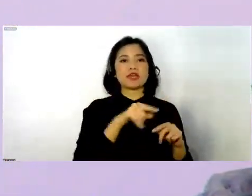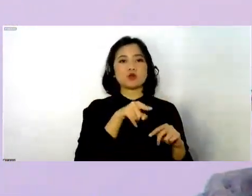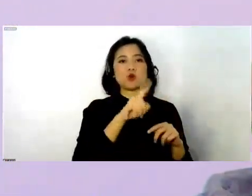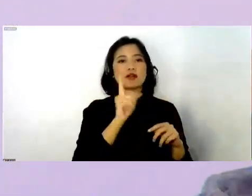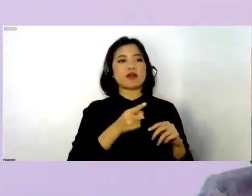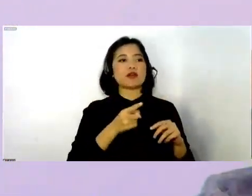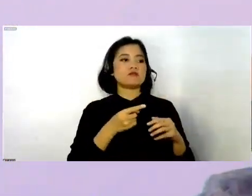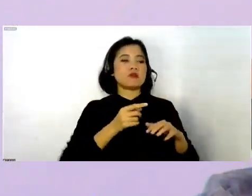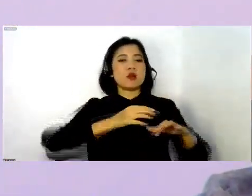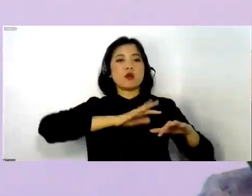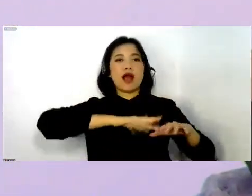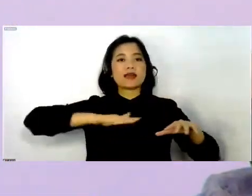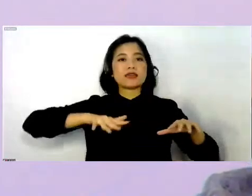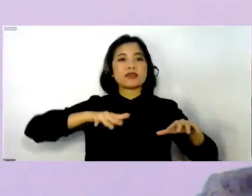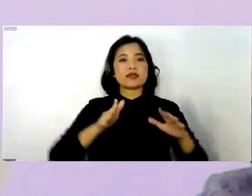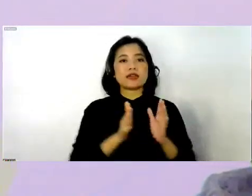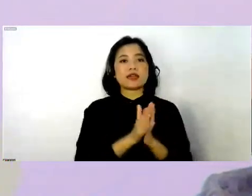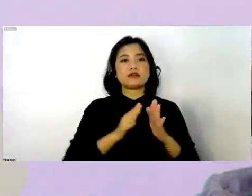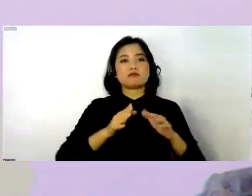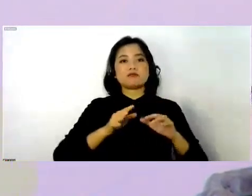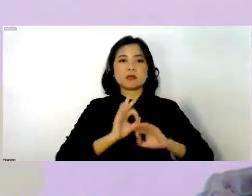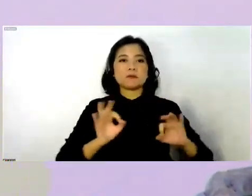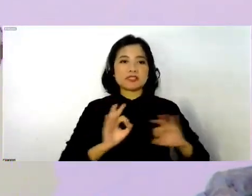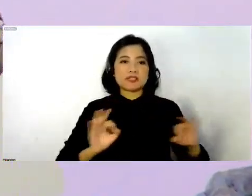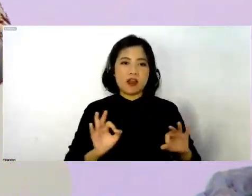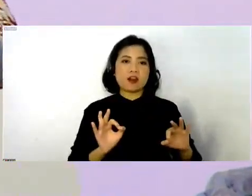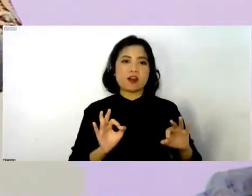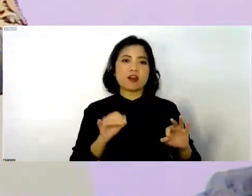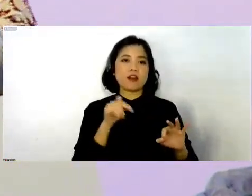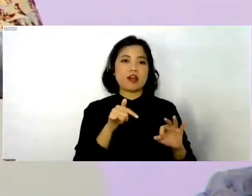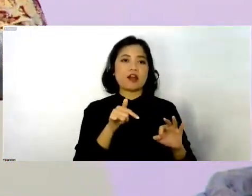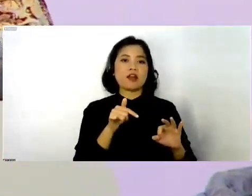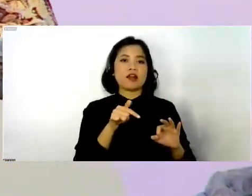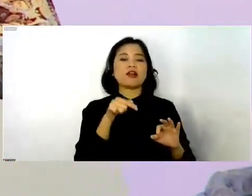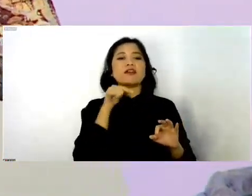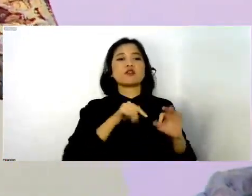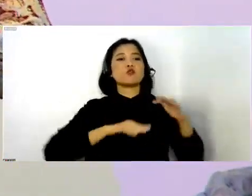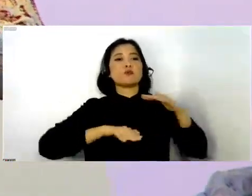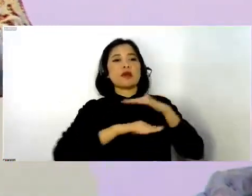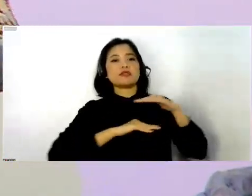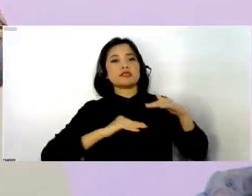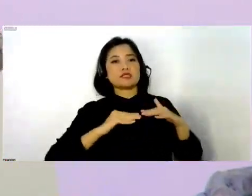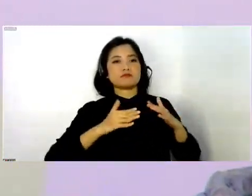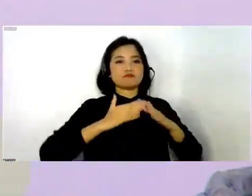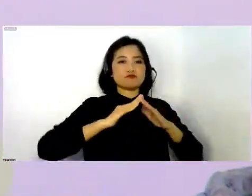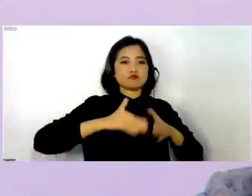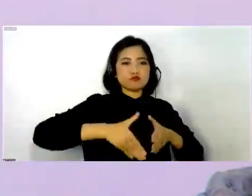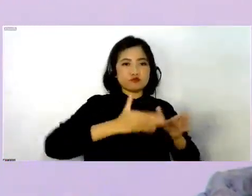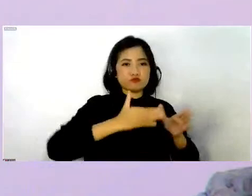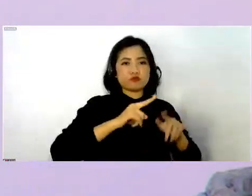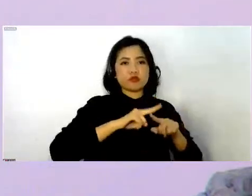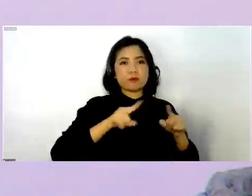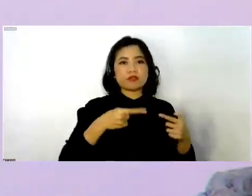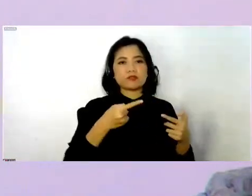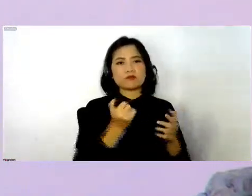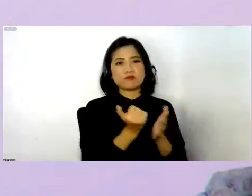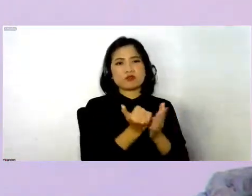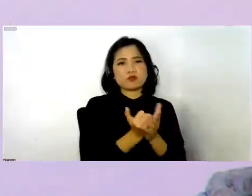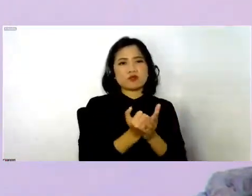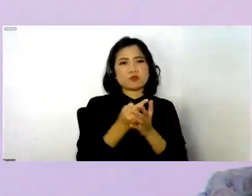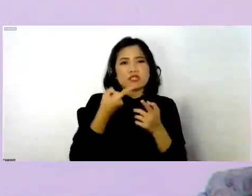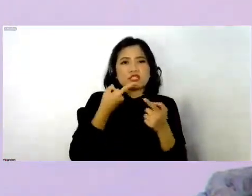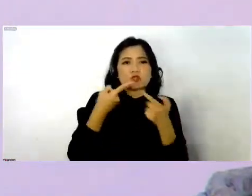next target is how to reduce the poverty itself and how to ensure people get better access to